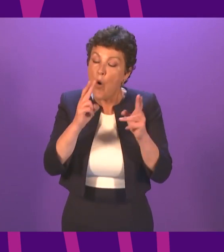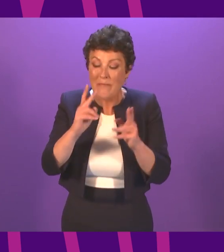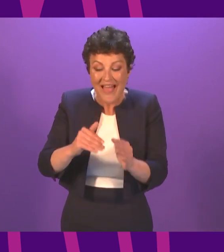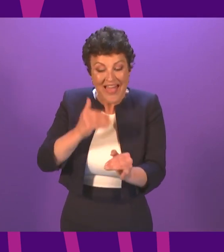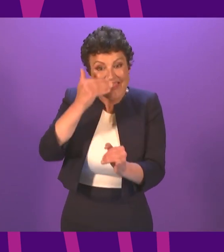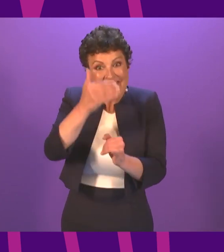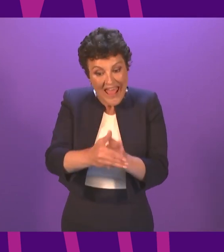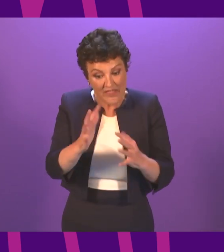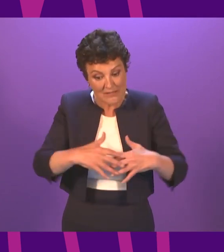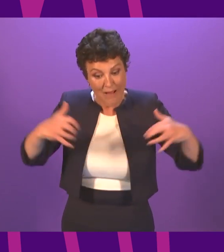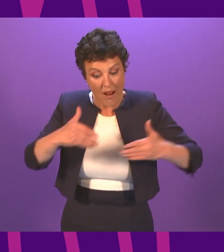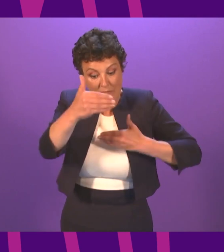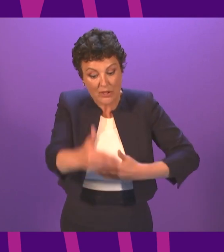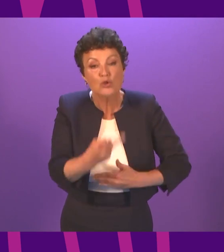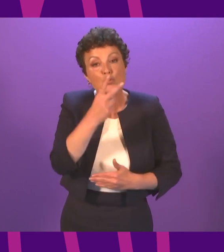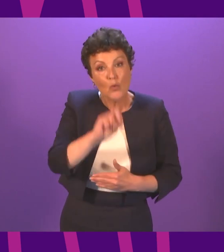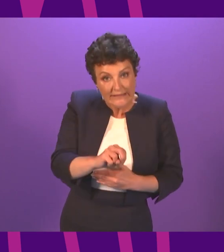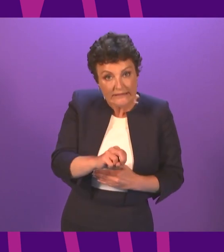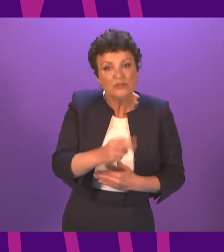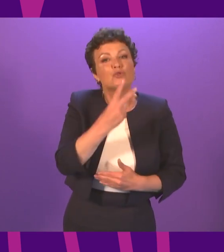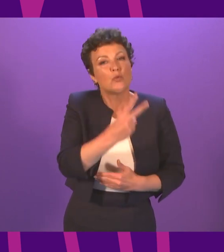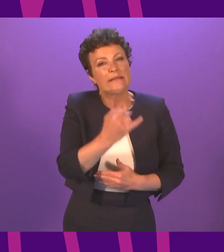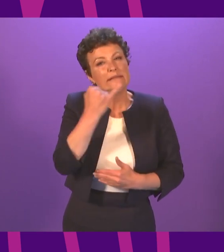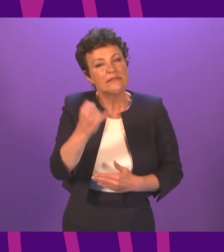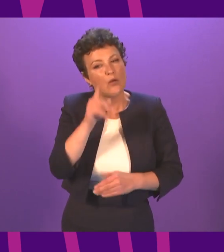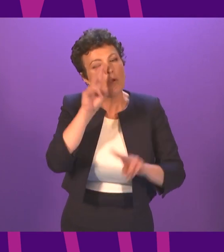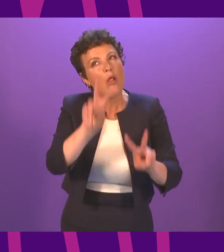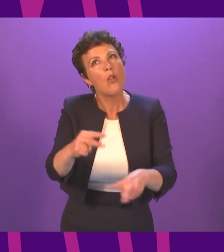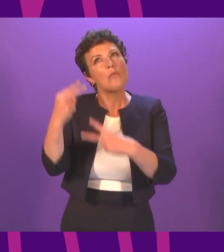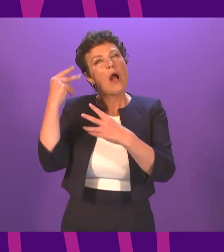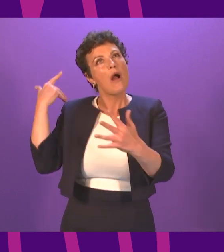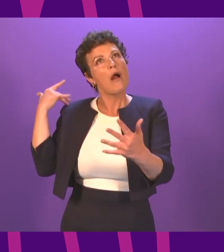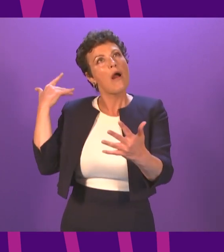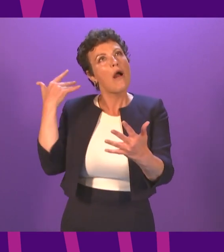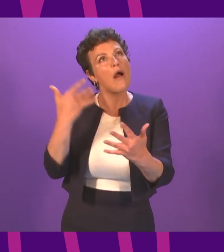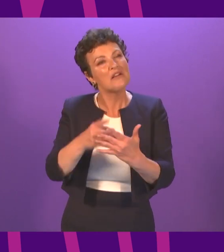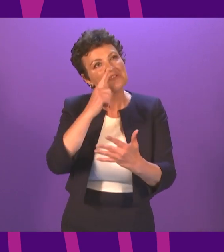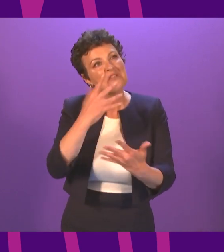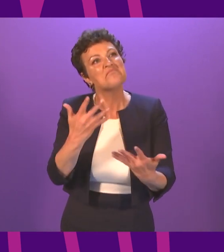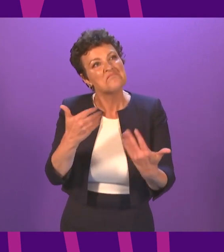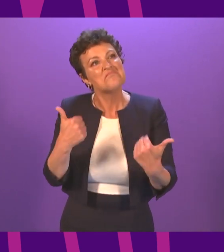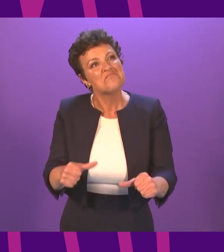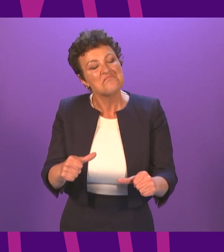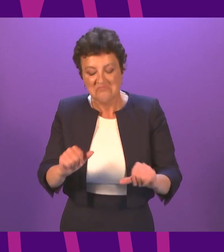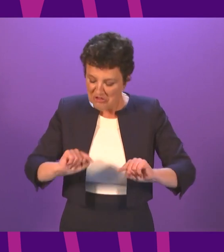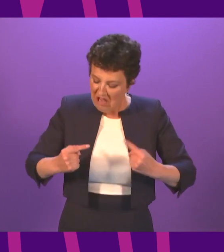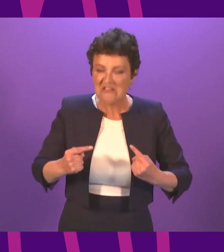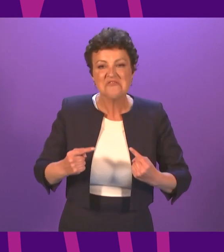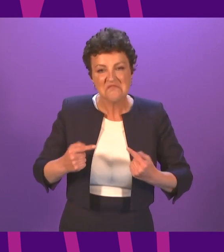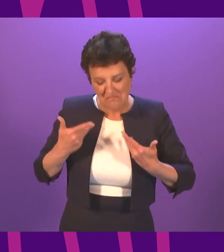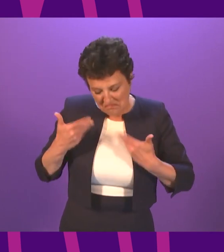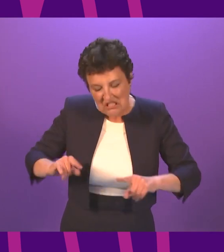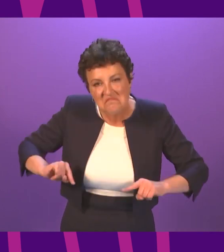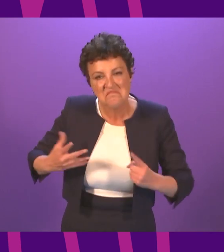this session of Parliament in 2026, we can all look back on our time in office with pride, that we met the challenges that faced